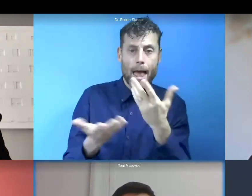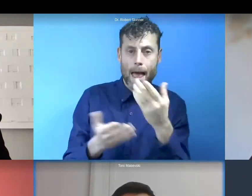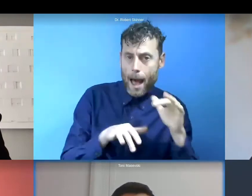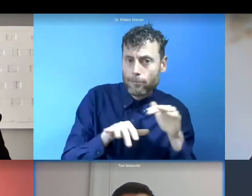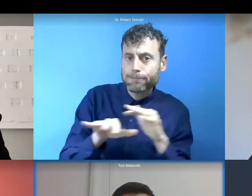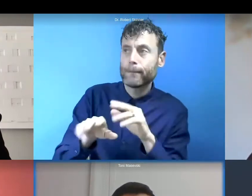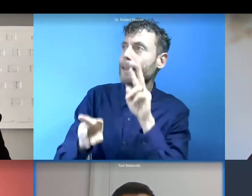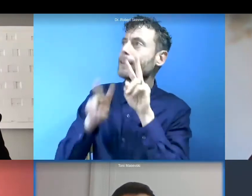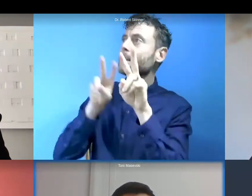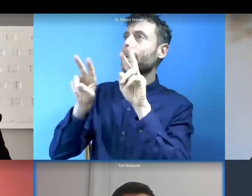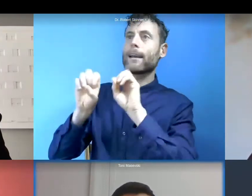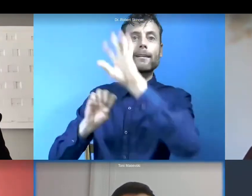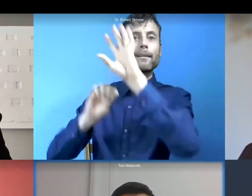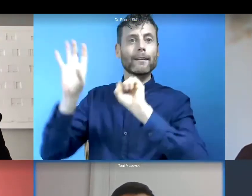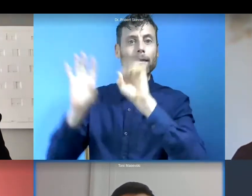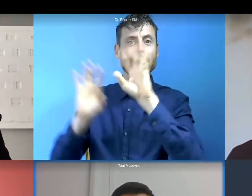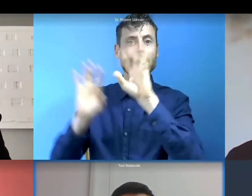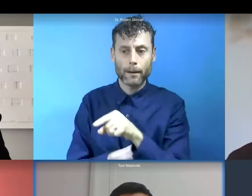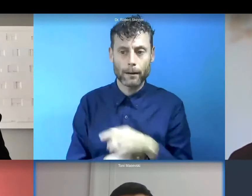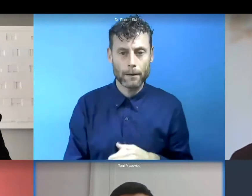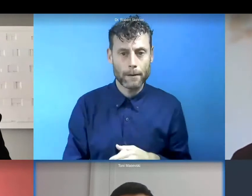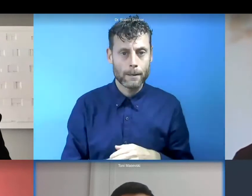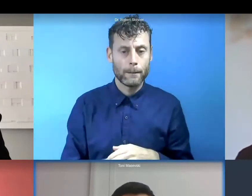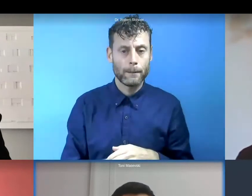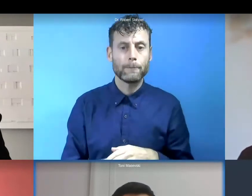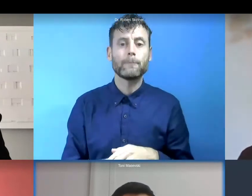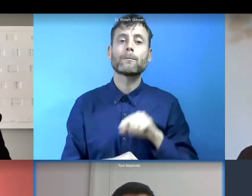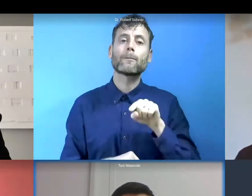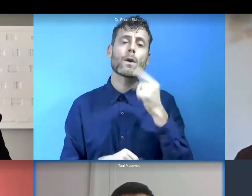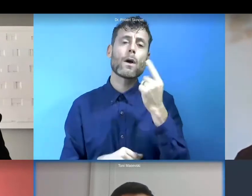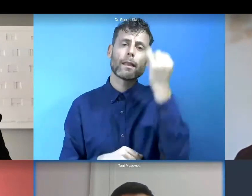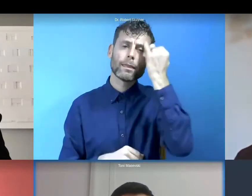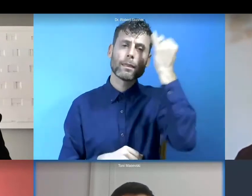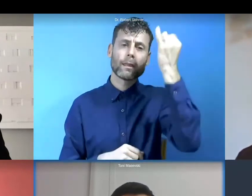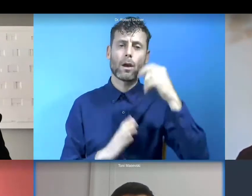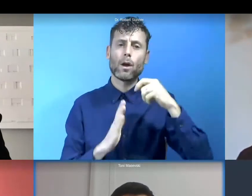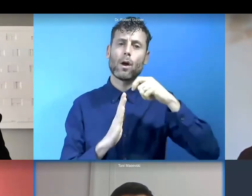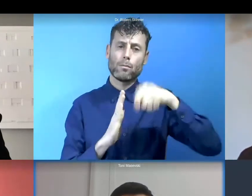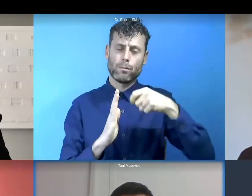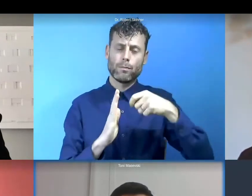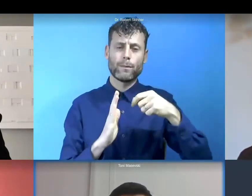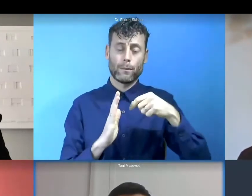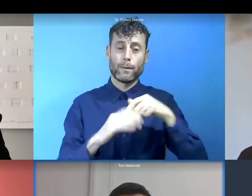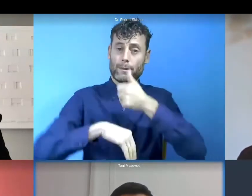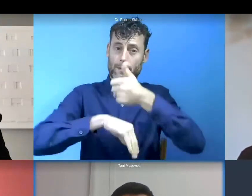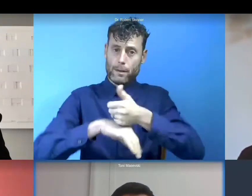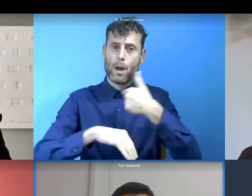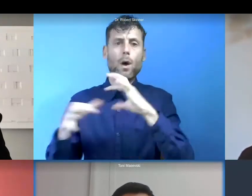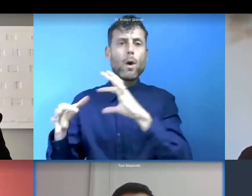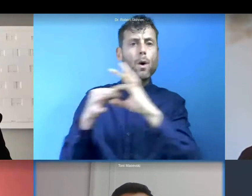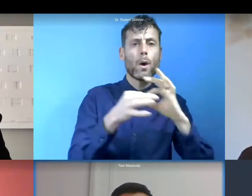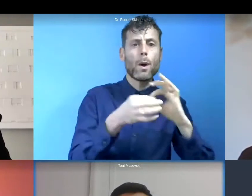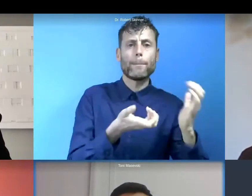2018, there was an initiative from our partner in the project, the Faculty of Architecture, the University of San Cyril and